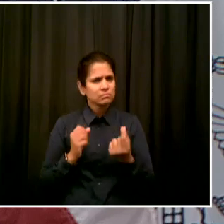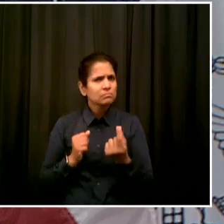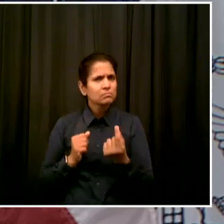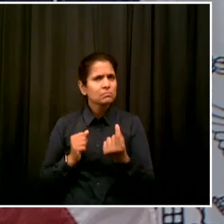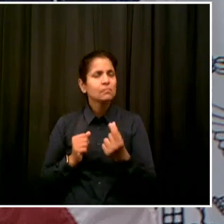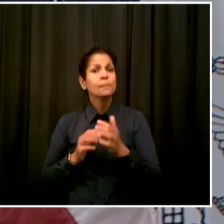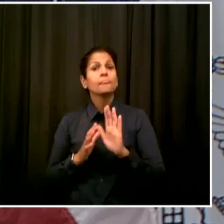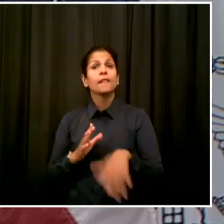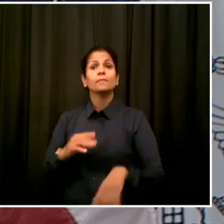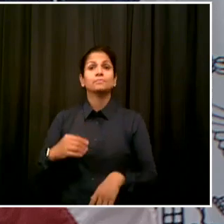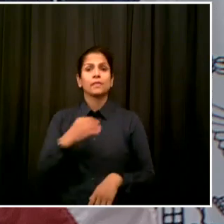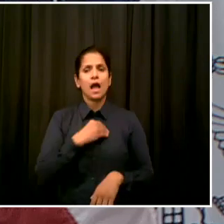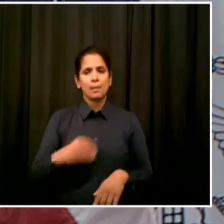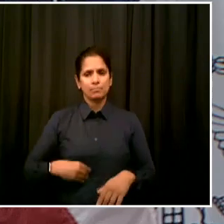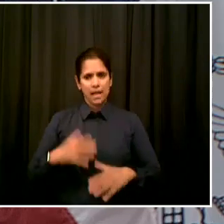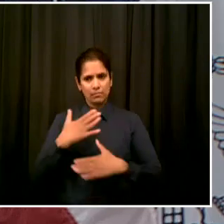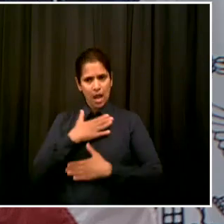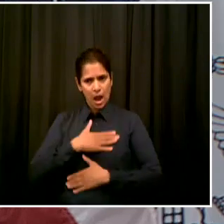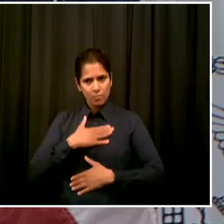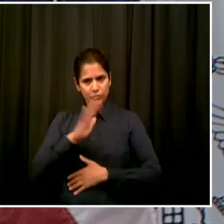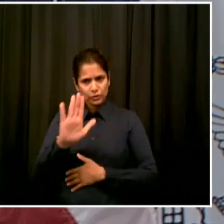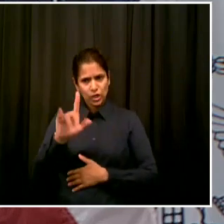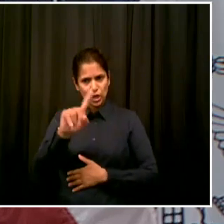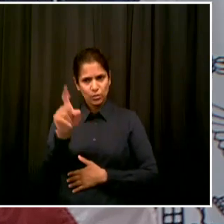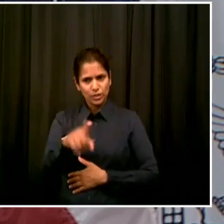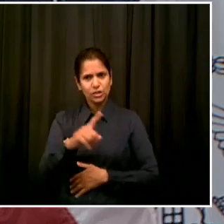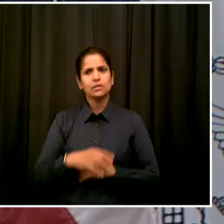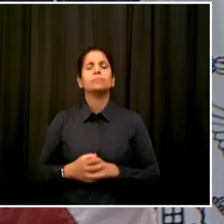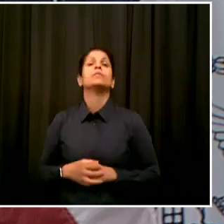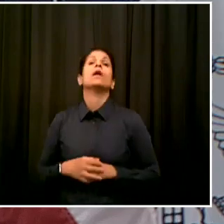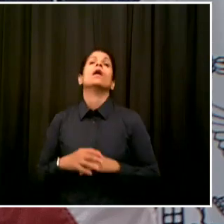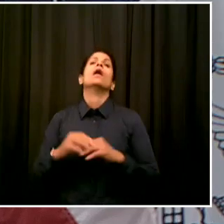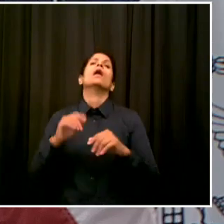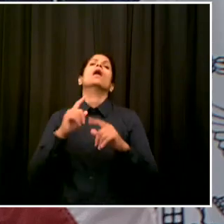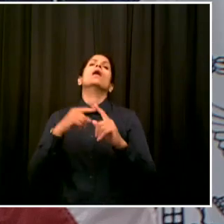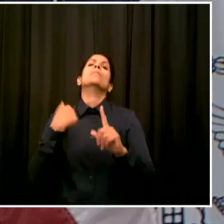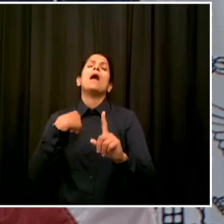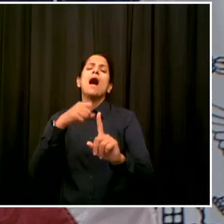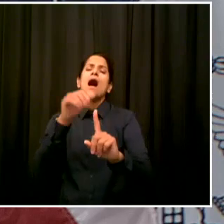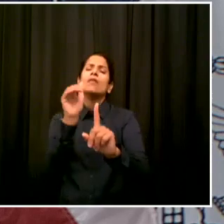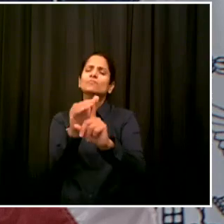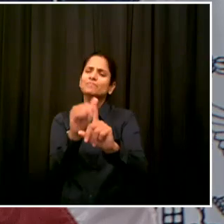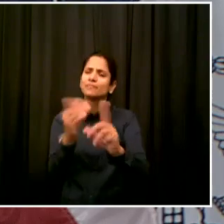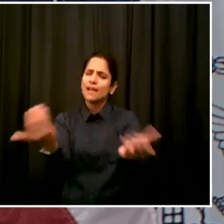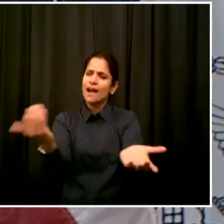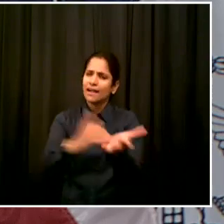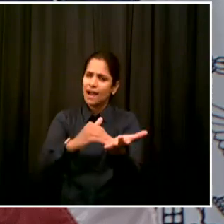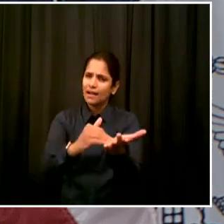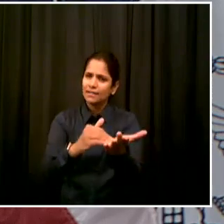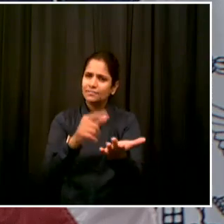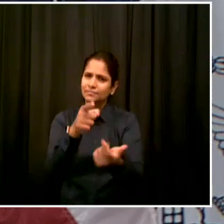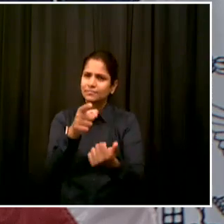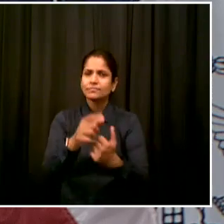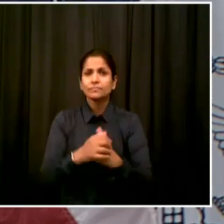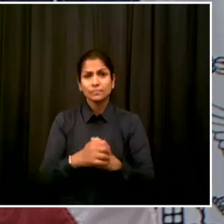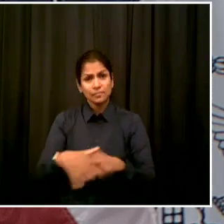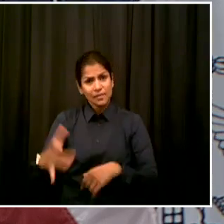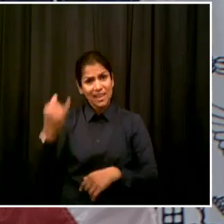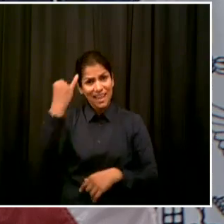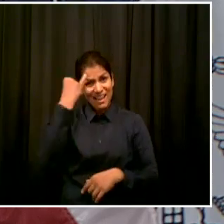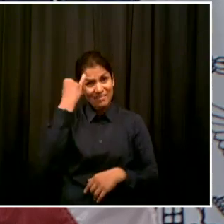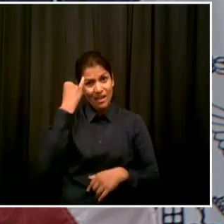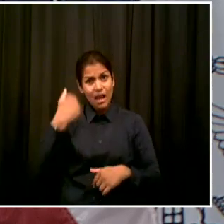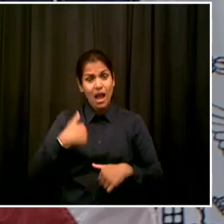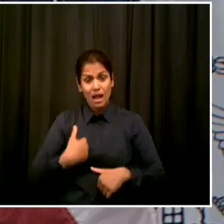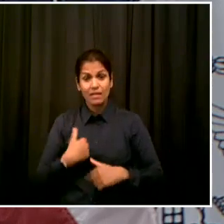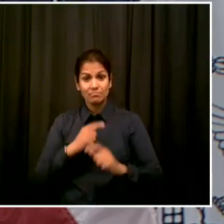I really hope you will report it. Several times I've had a situation where reporters have said, oh, there was a meeting, there was a call, there was something. I